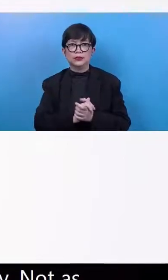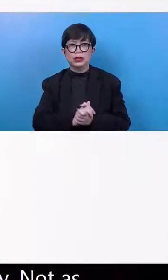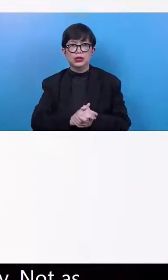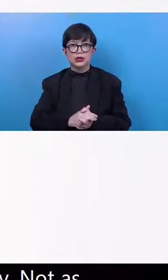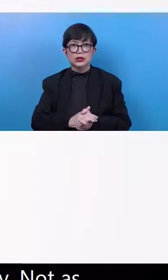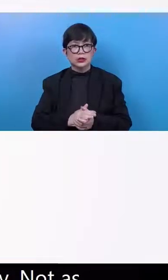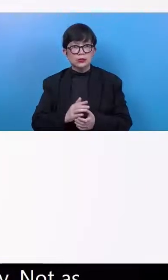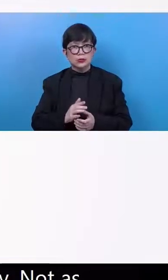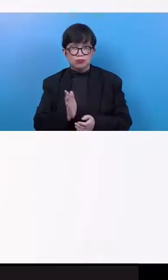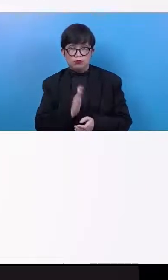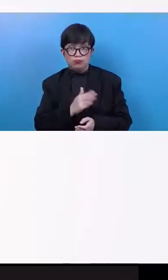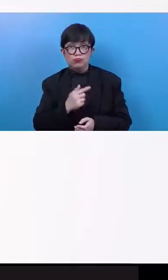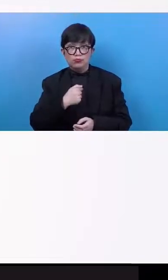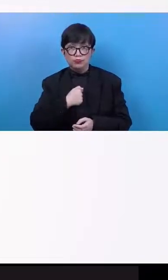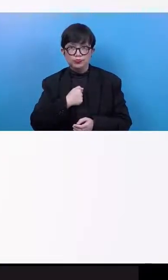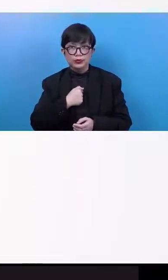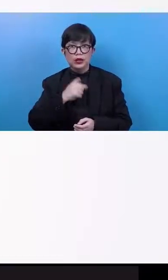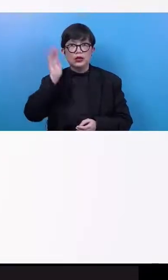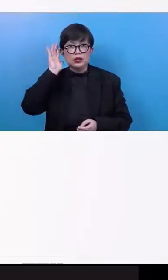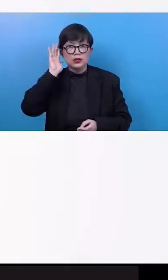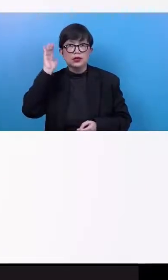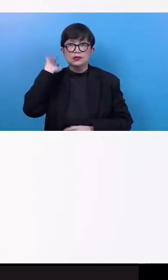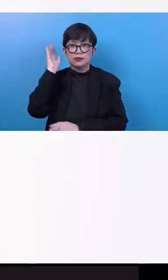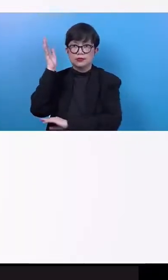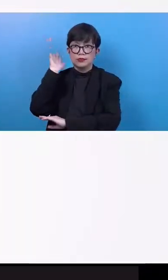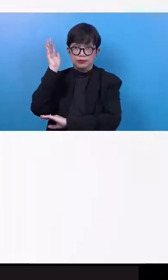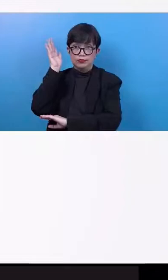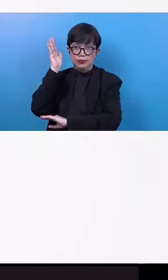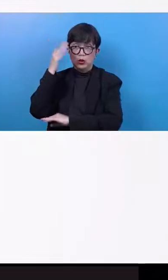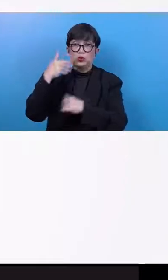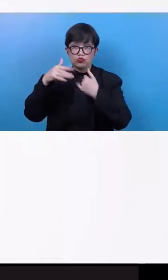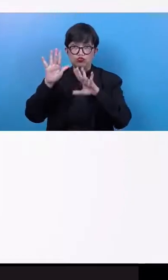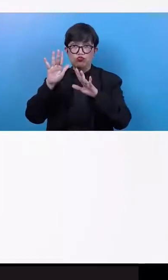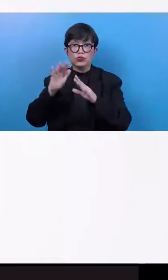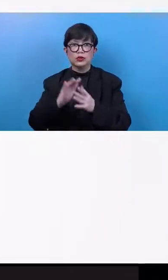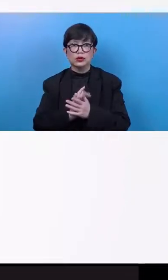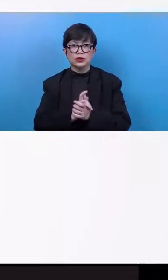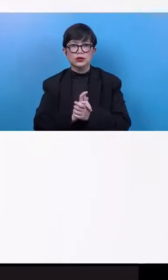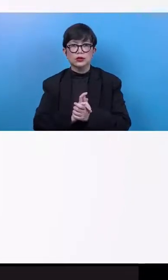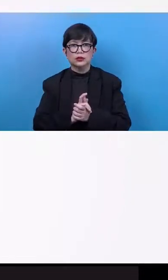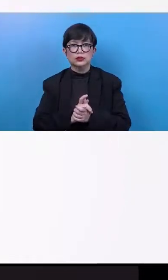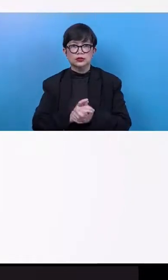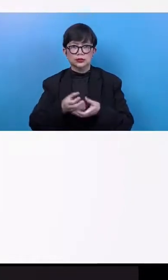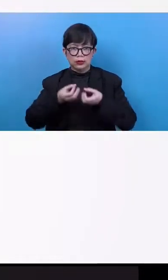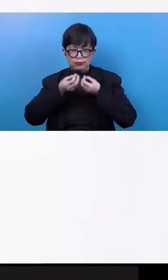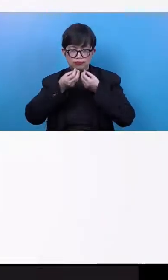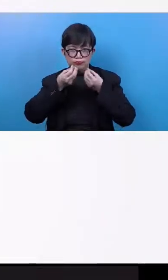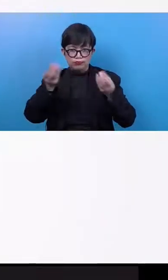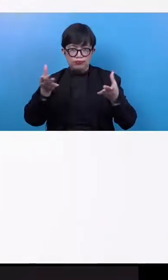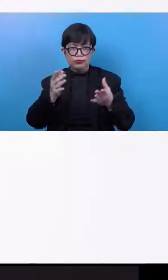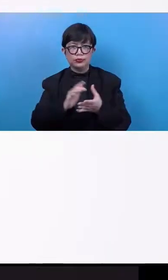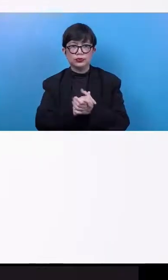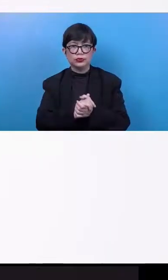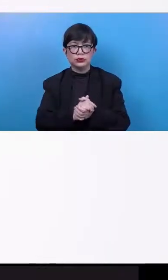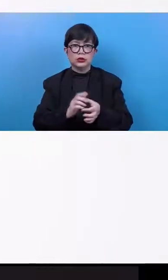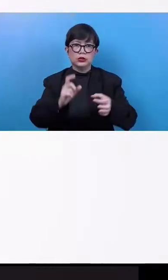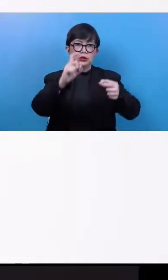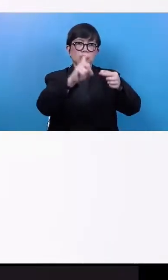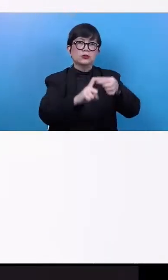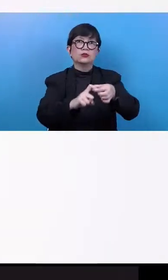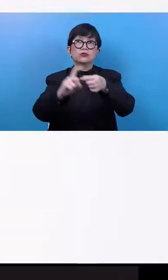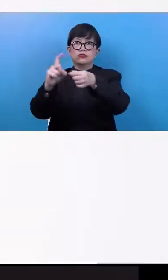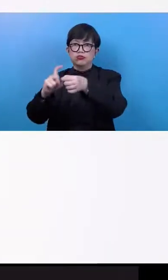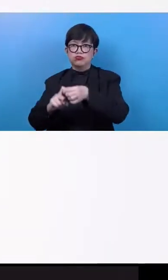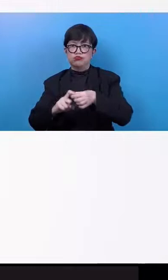well. And so I think one is to recognize our interdependencies with each other, but also